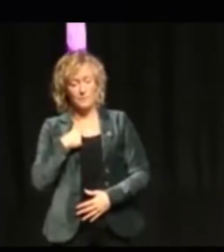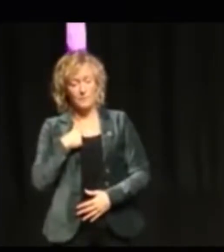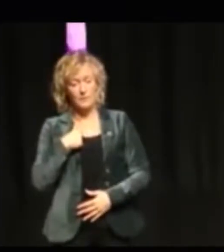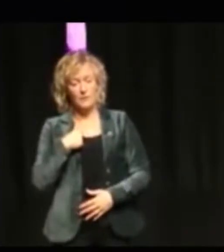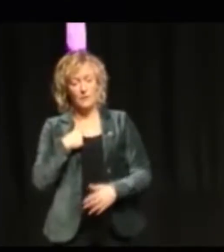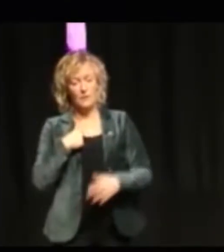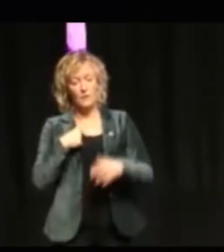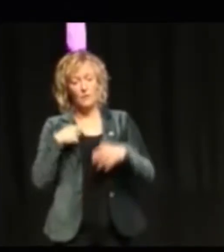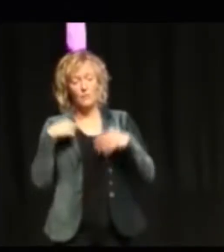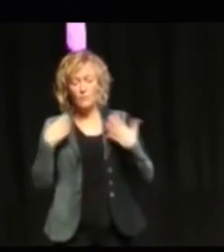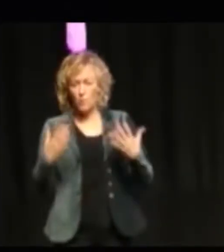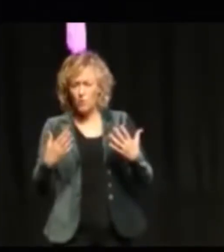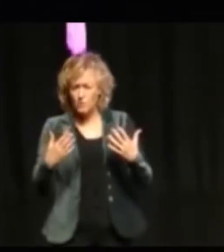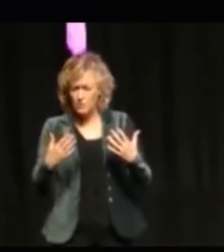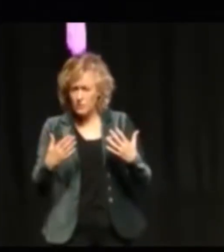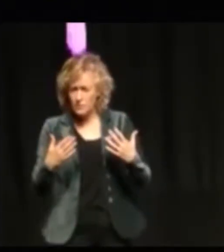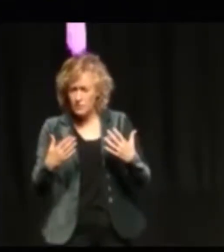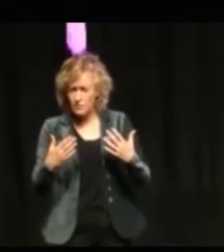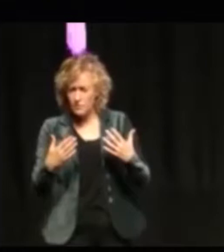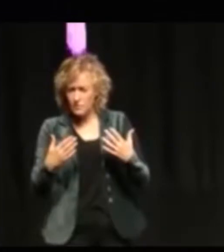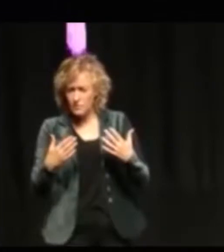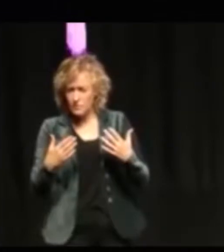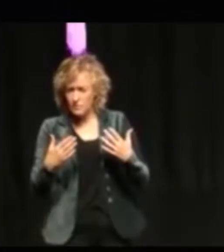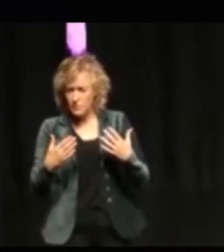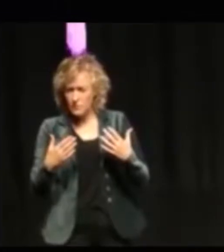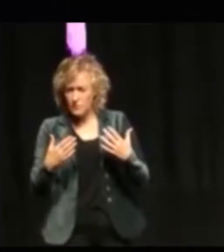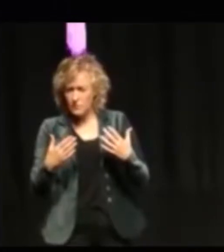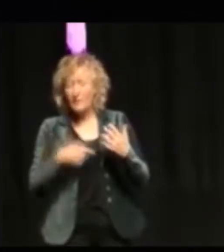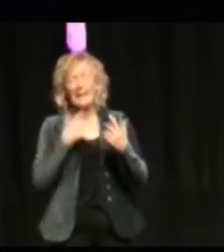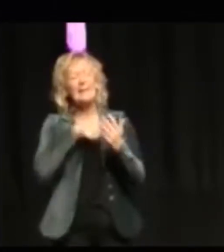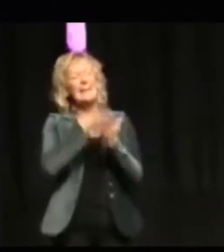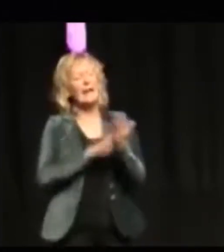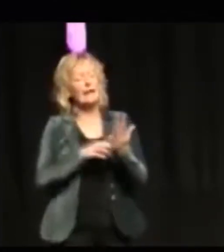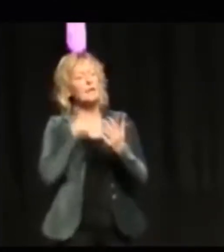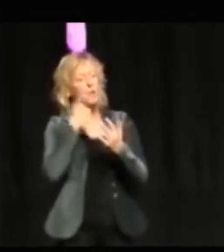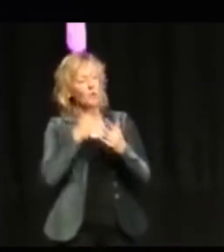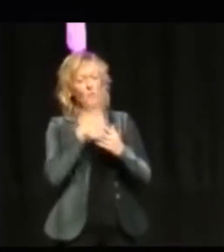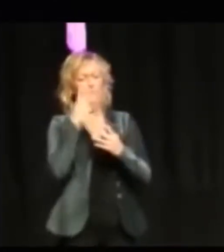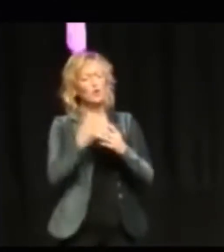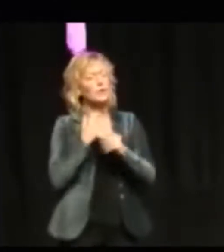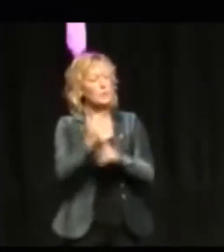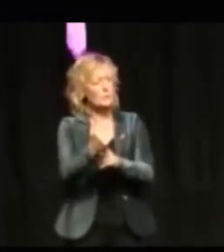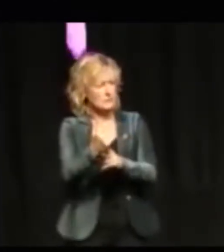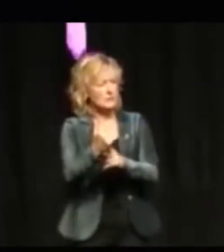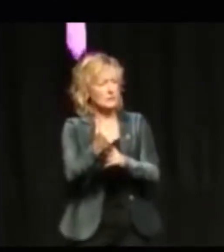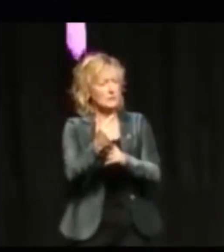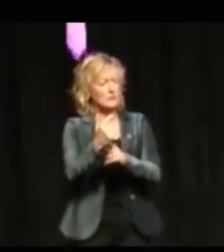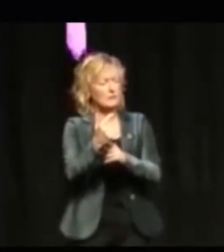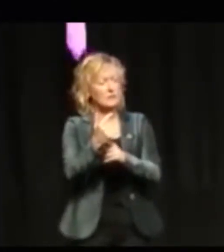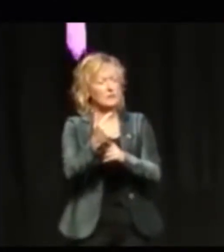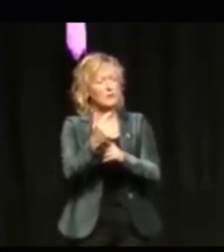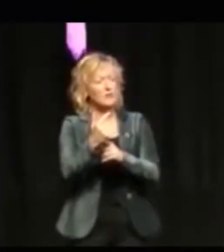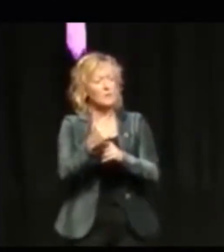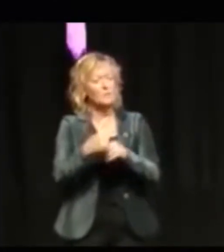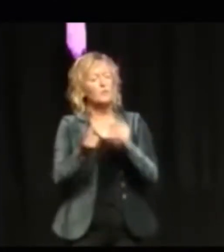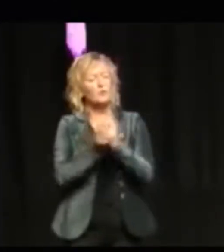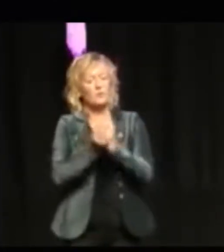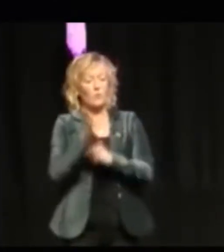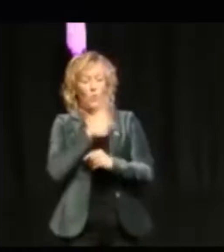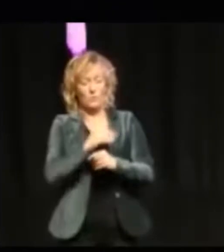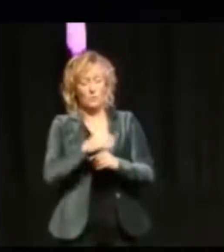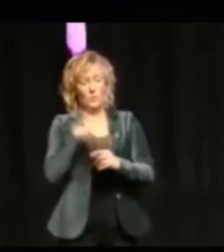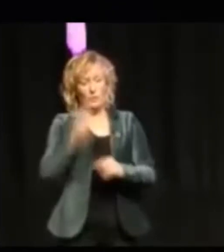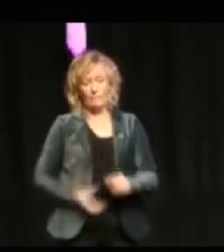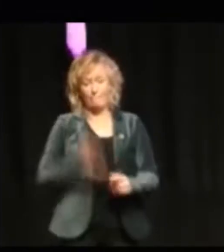for 40,000 kroner. That's just clearly wrong. No matter how many calls to America I made, I did not rack up